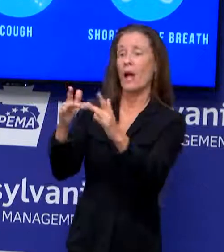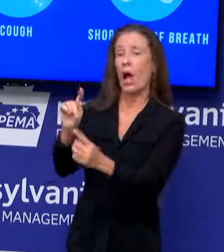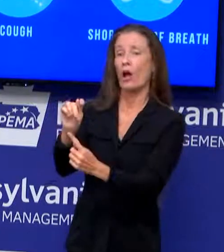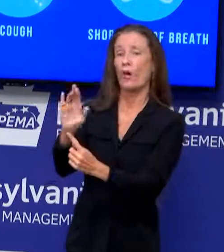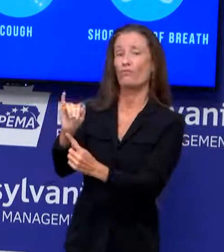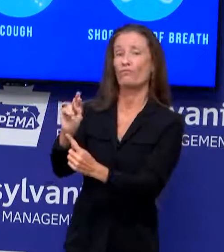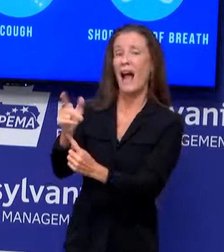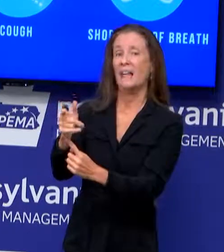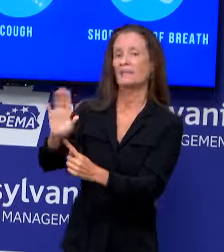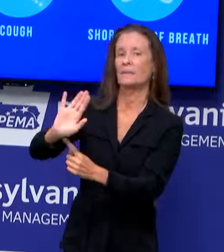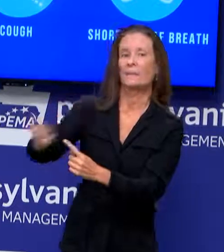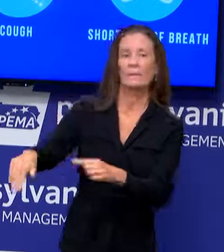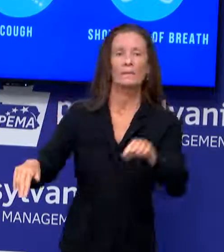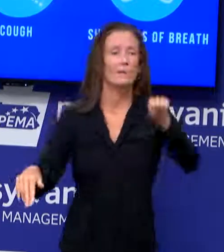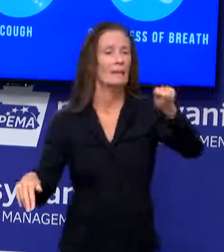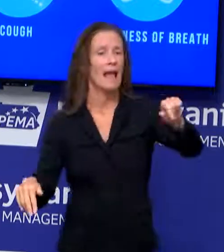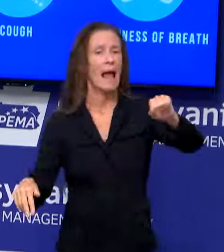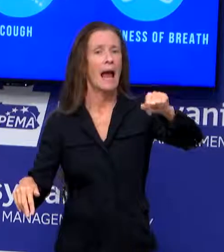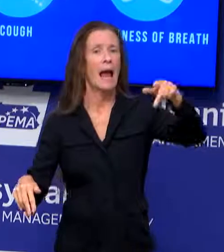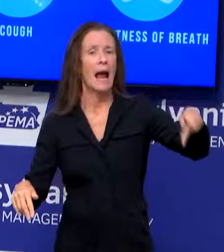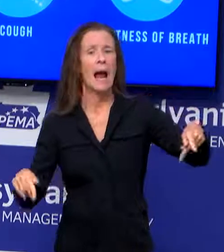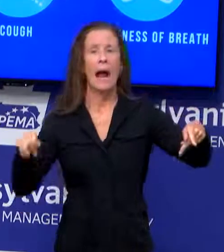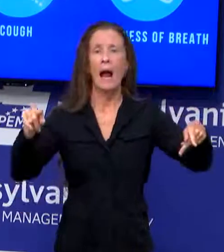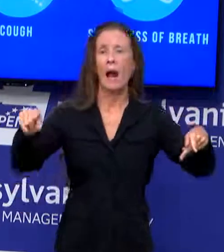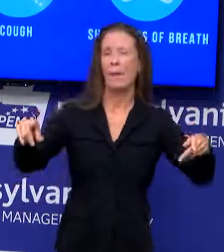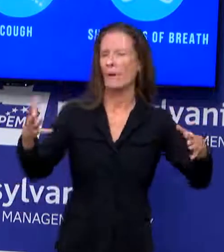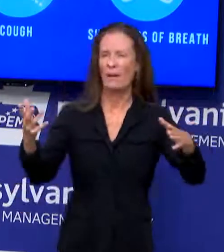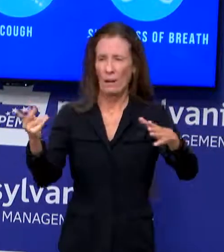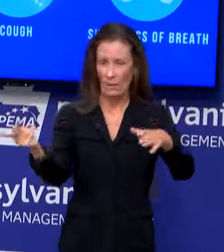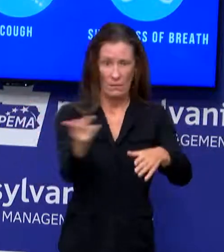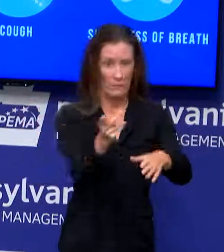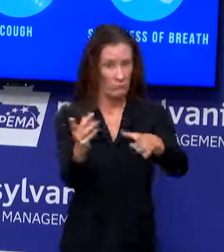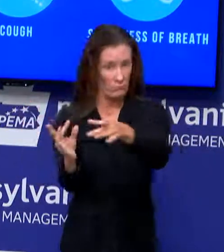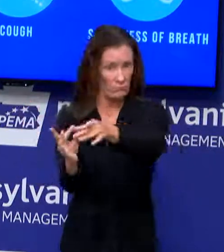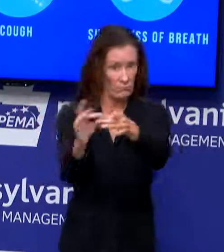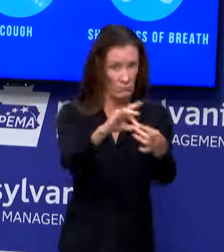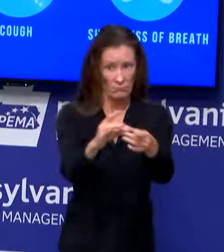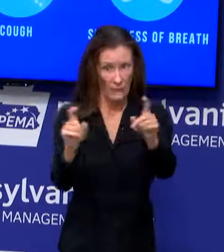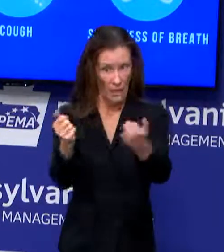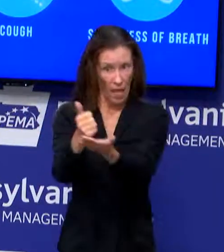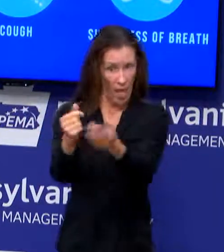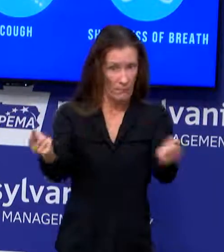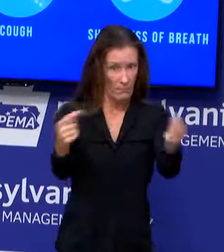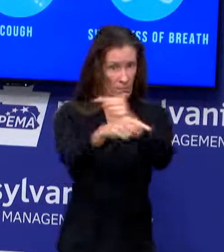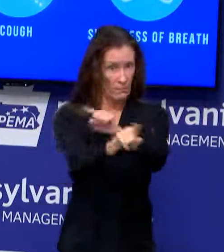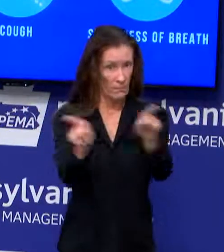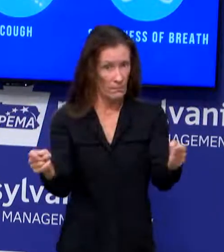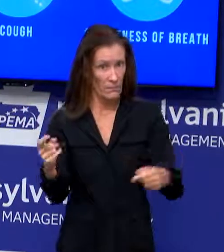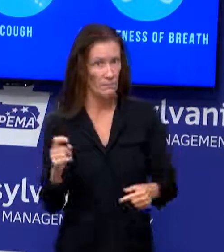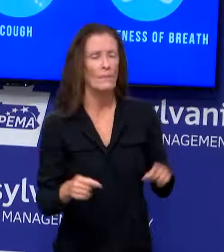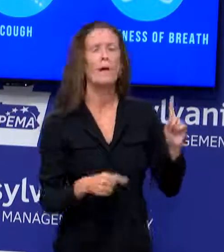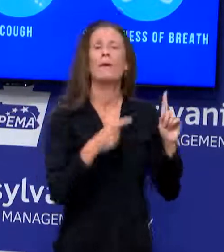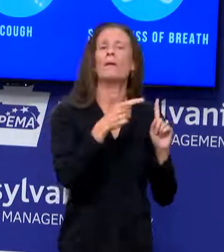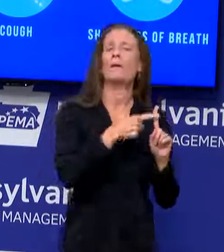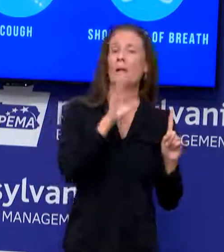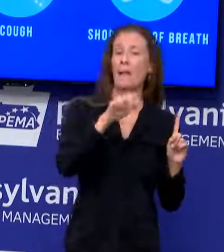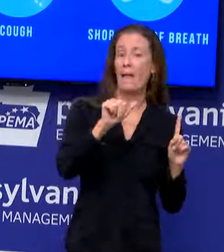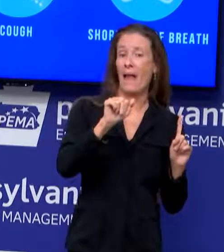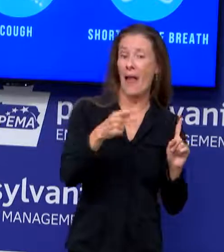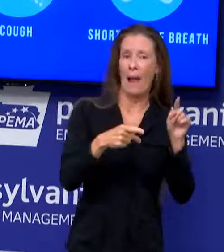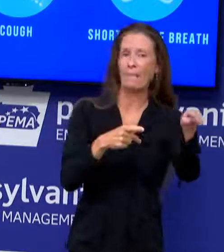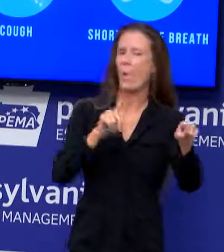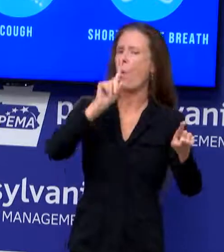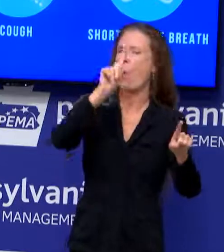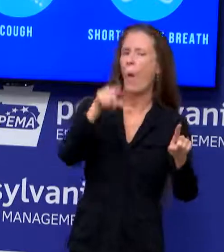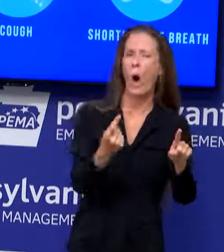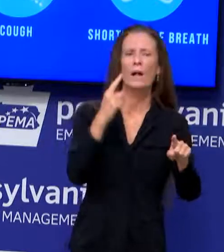it notifies people. So, if you have been in Philadelphia and you were walking about and